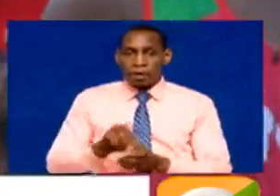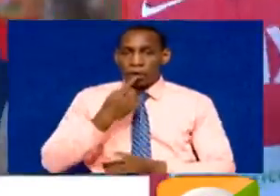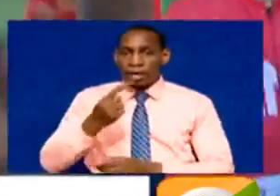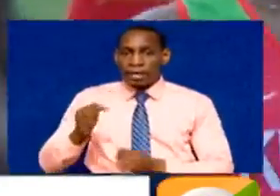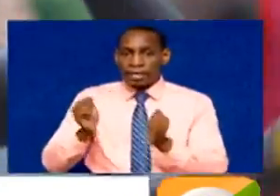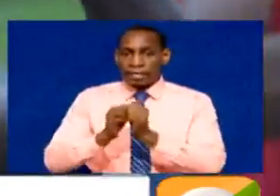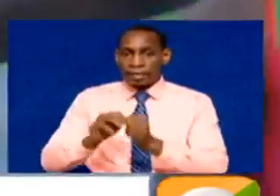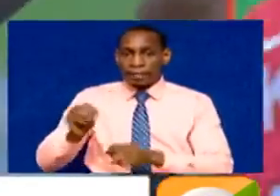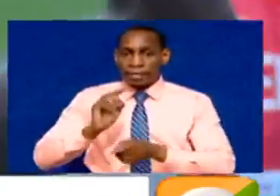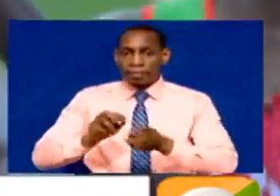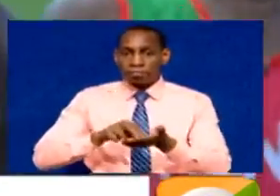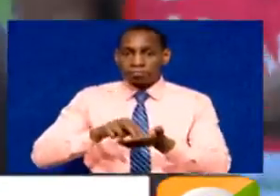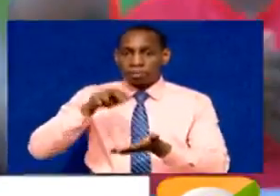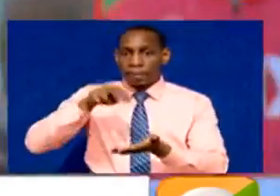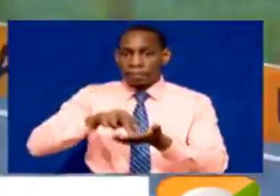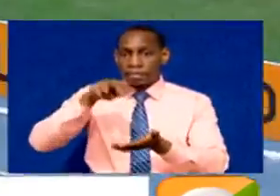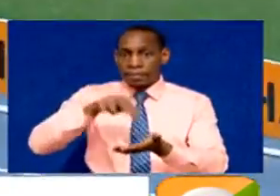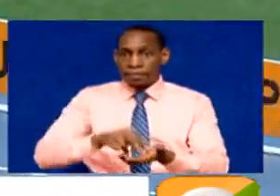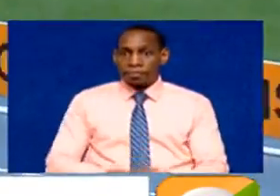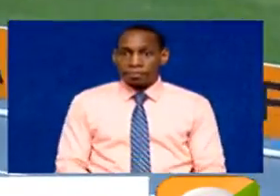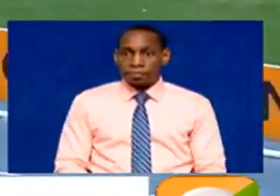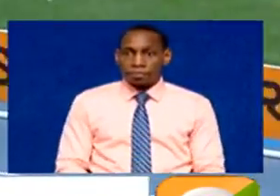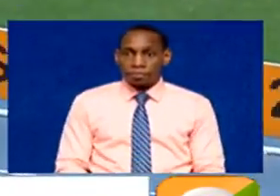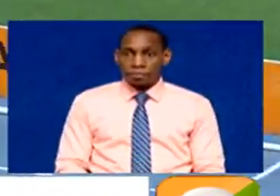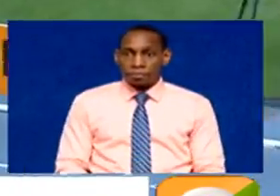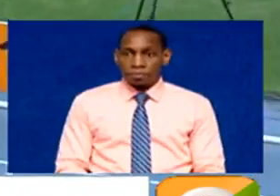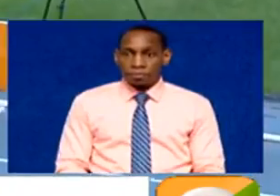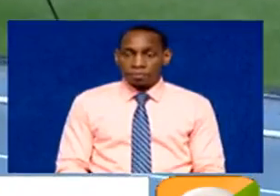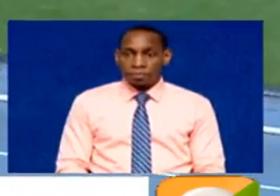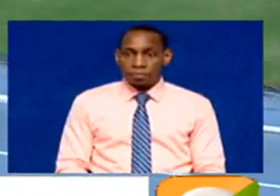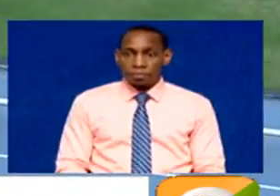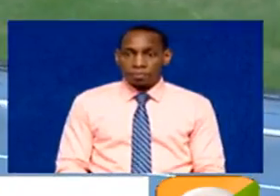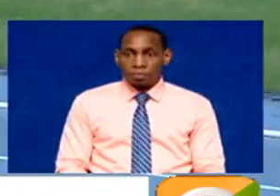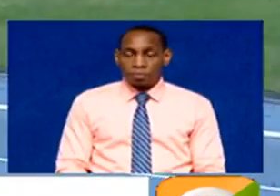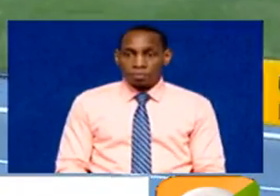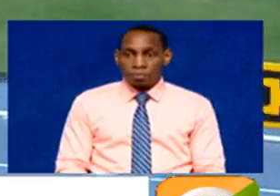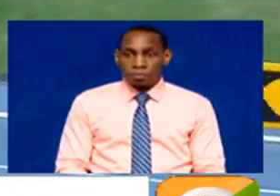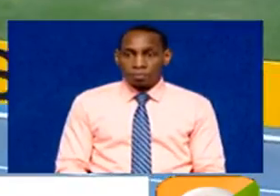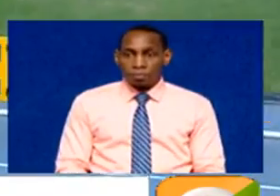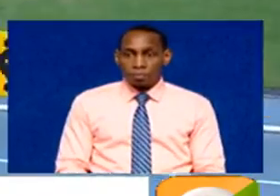110 meters hurdle. Two precious and impressive medals for Kenya and one for Algeria.